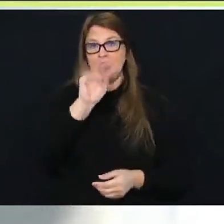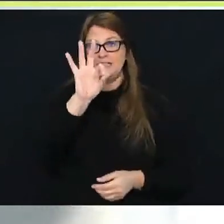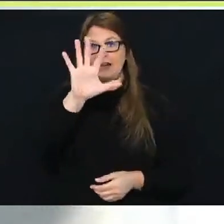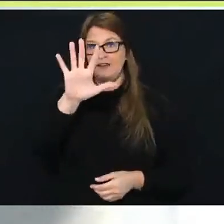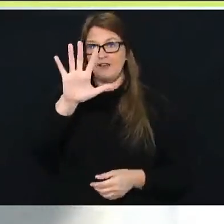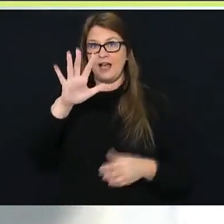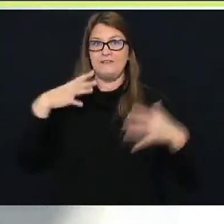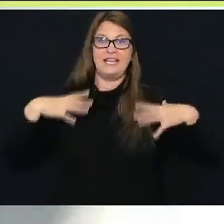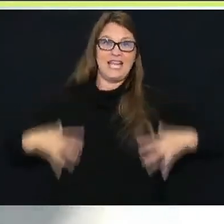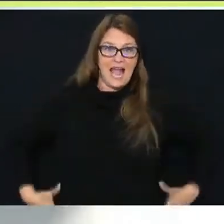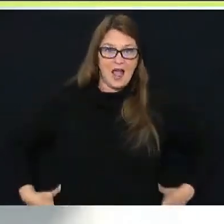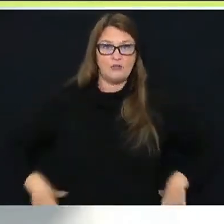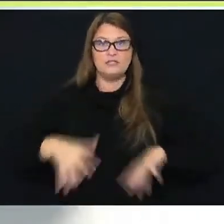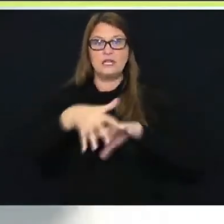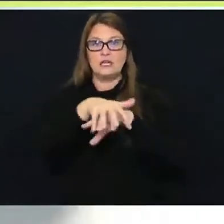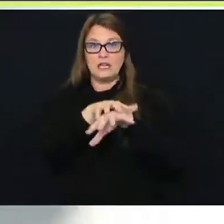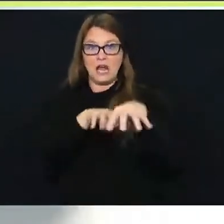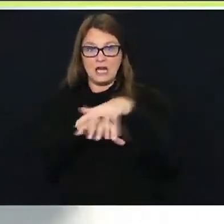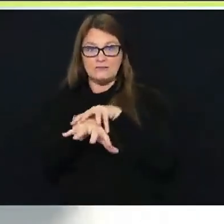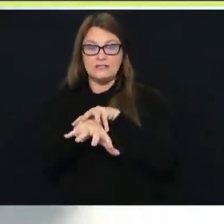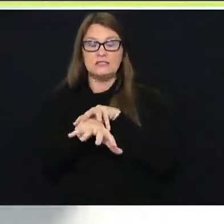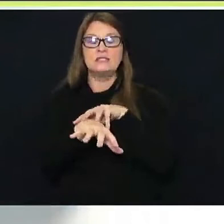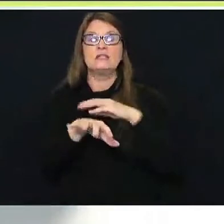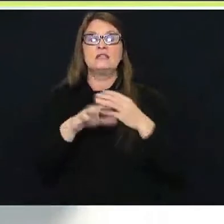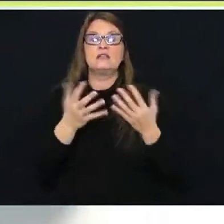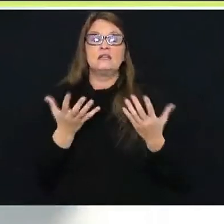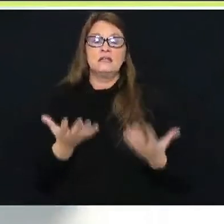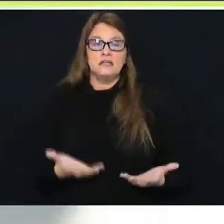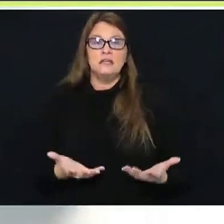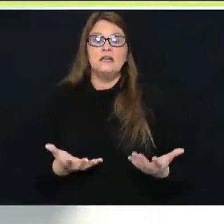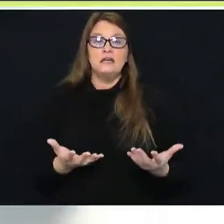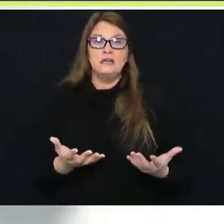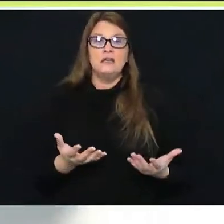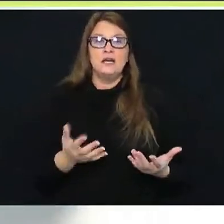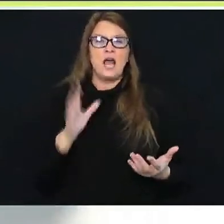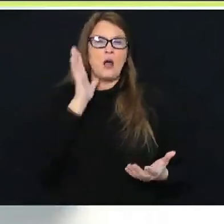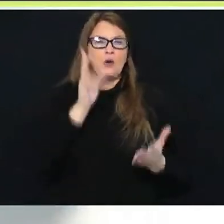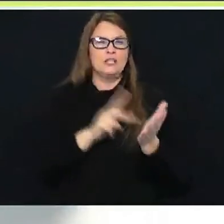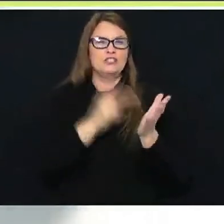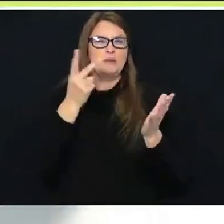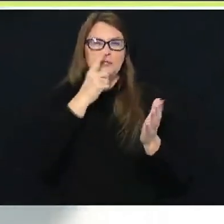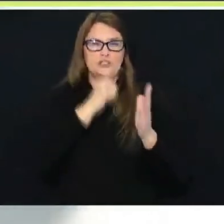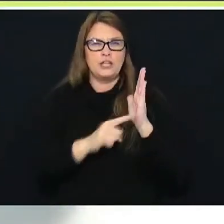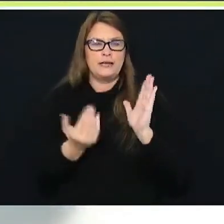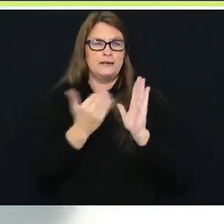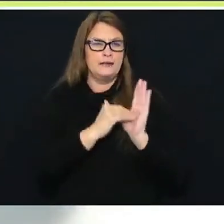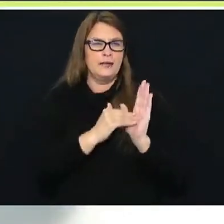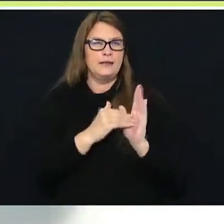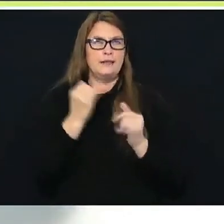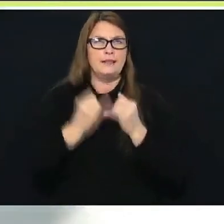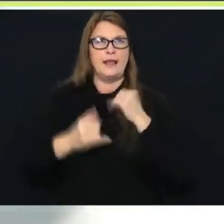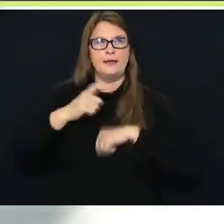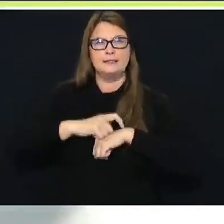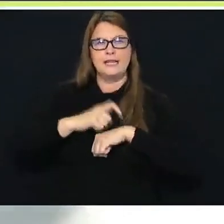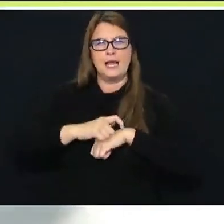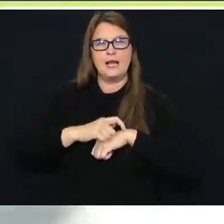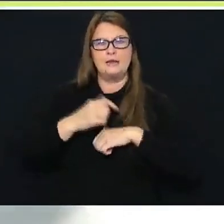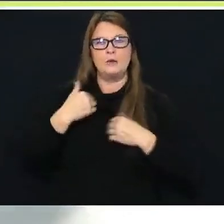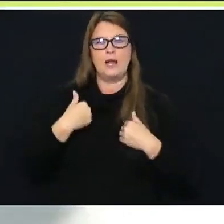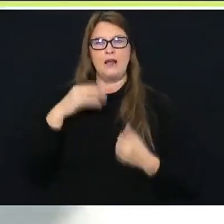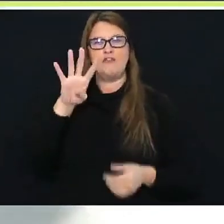N95s, gowns, gloves, things like that. And I believe, and I'll have to double check the number, last time we checked, we had at least